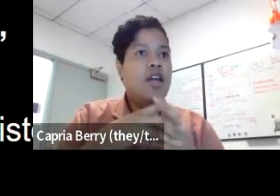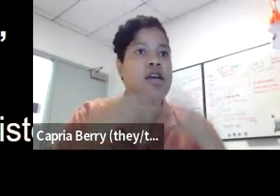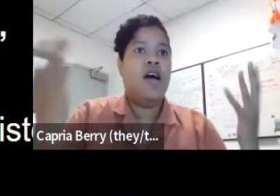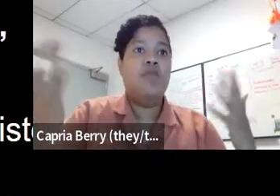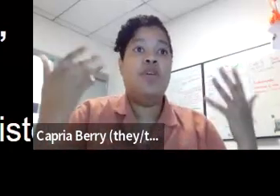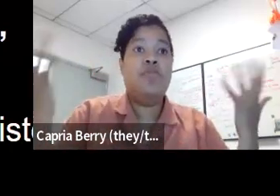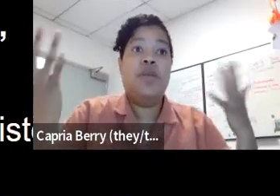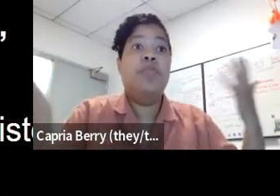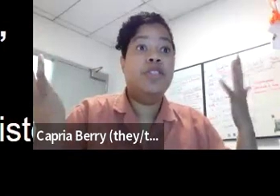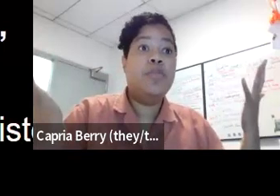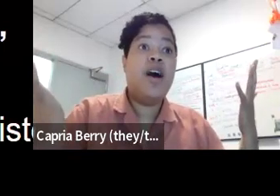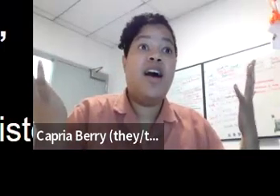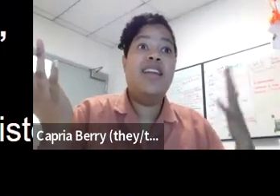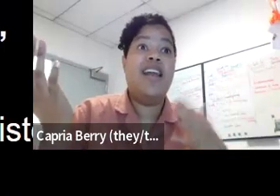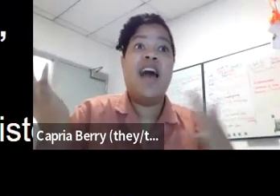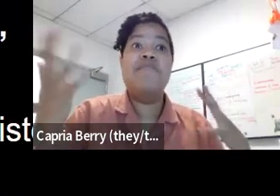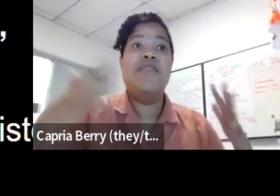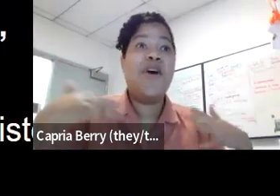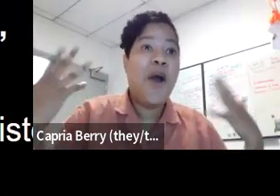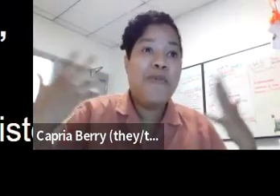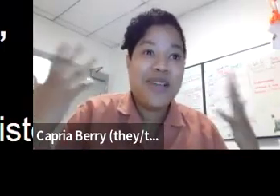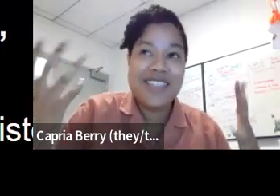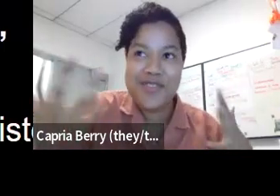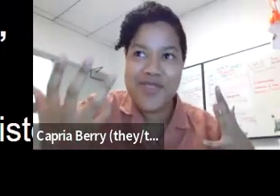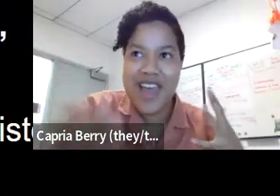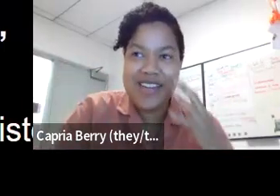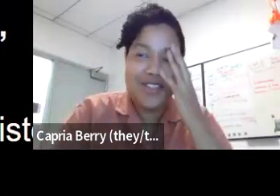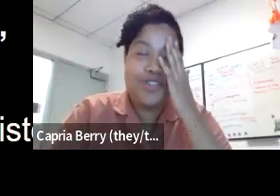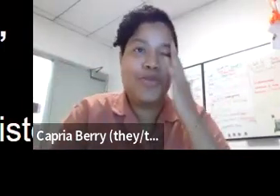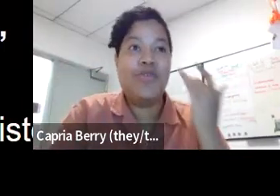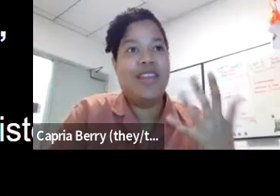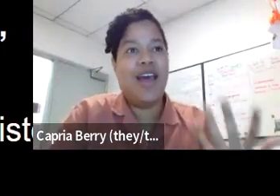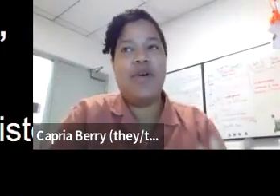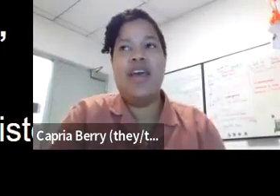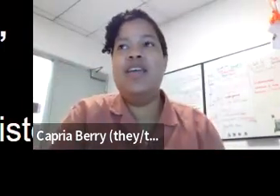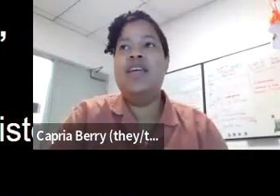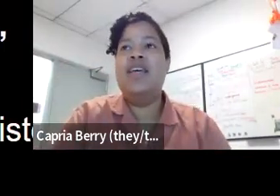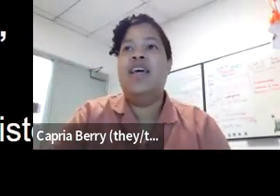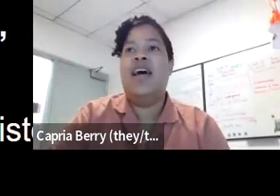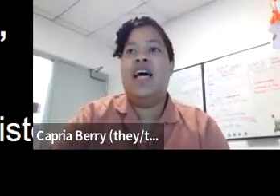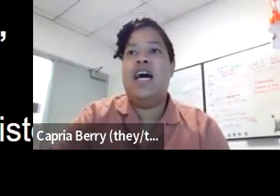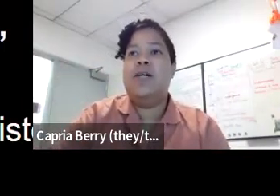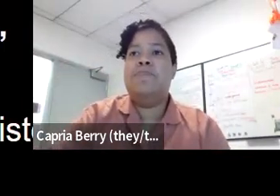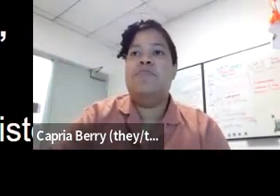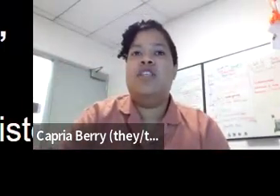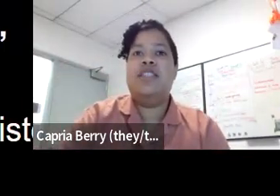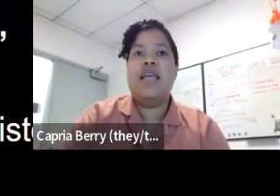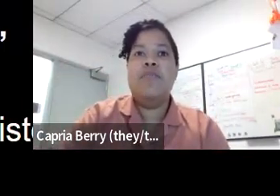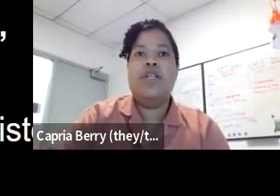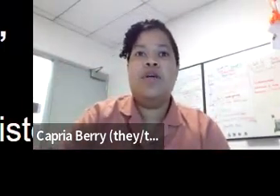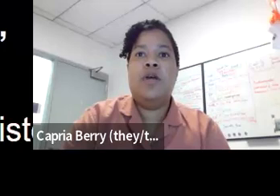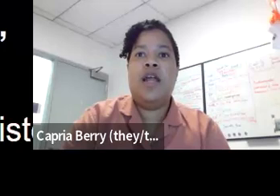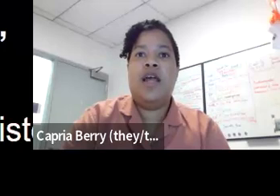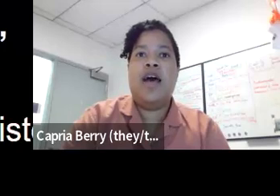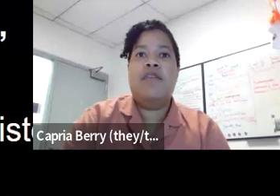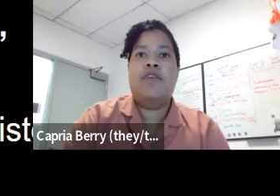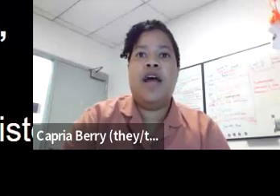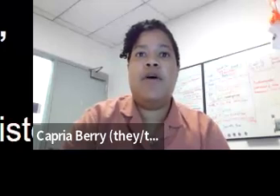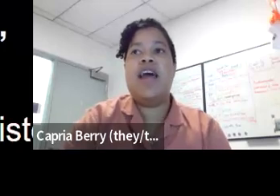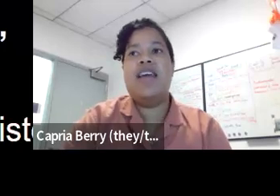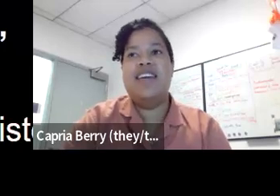a room that's an office with a lot of colors on a whiteboard behind me. And I am going to